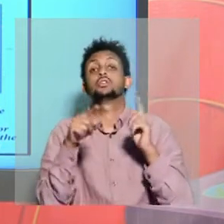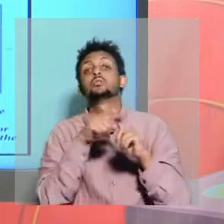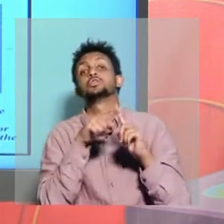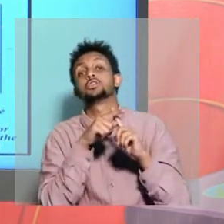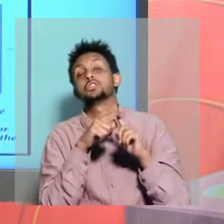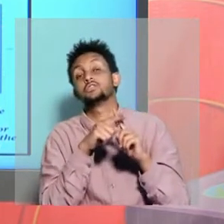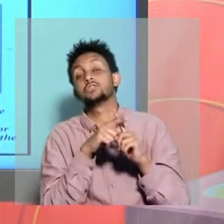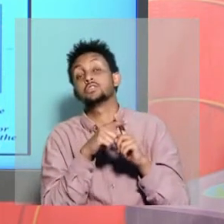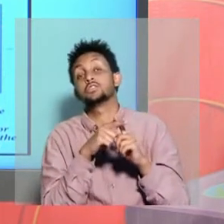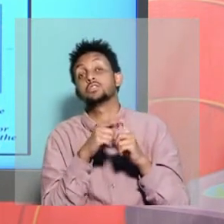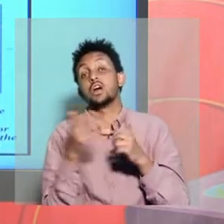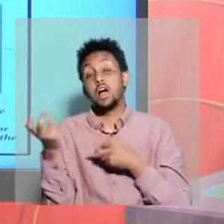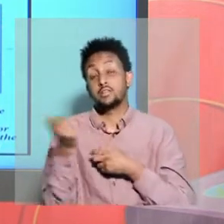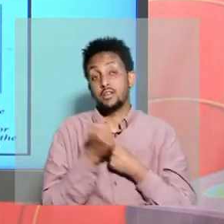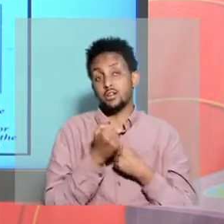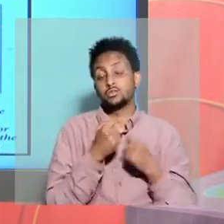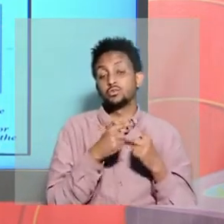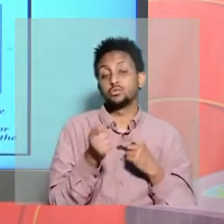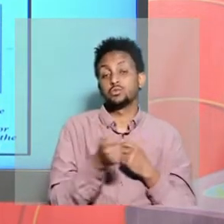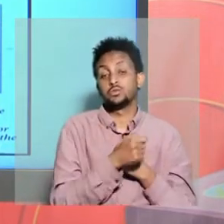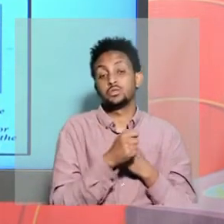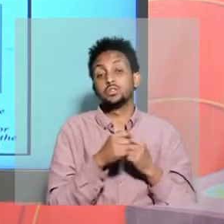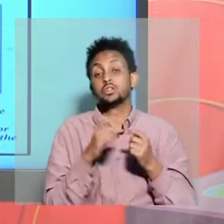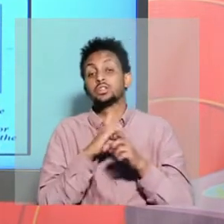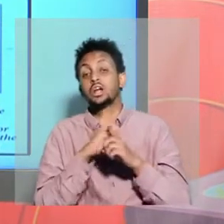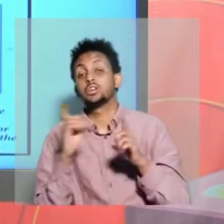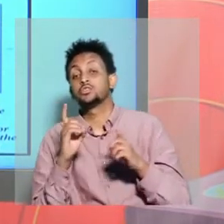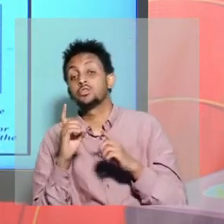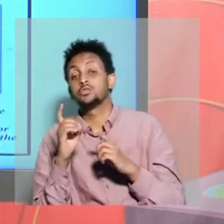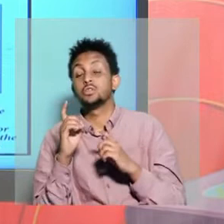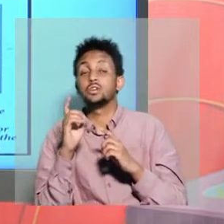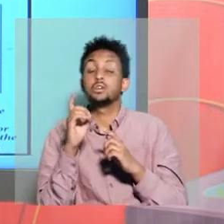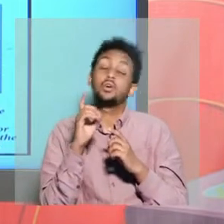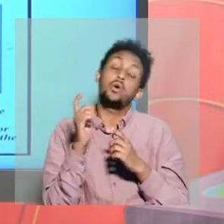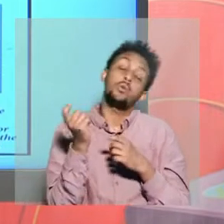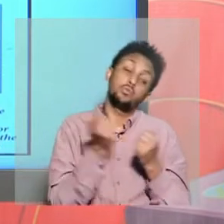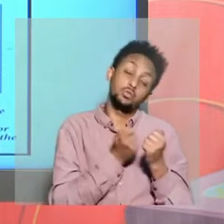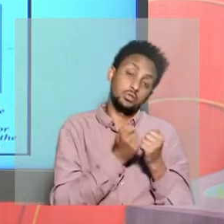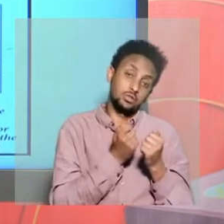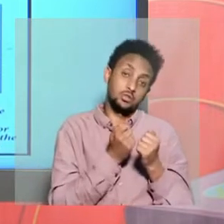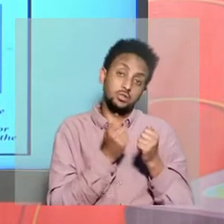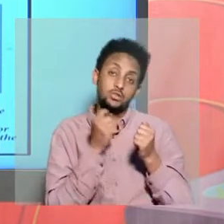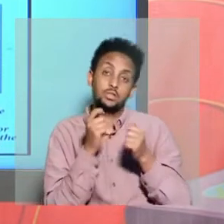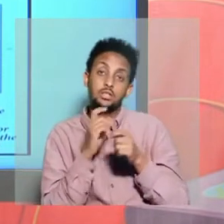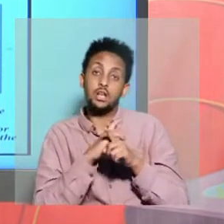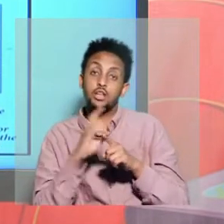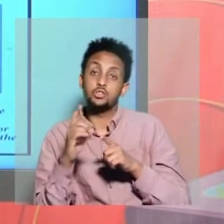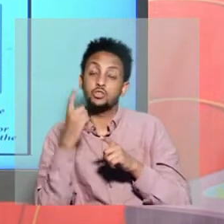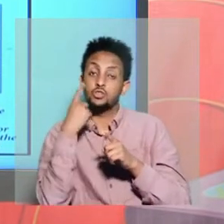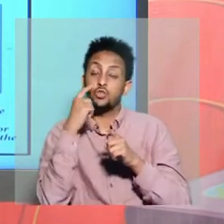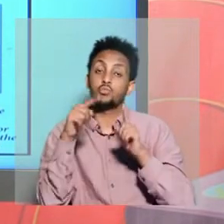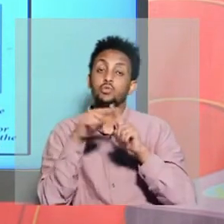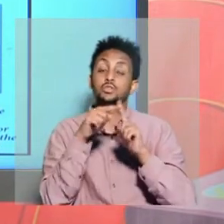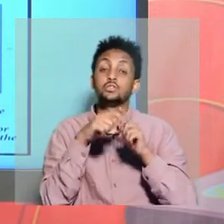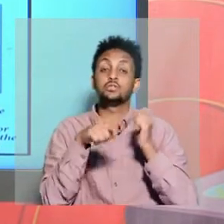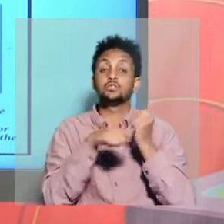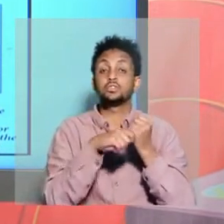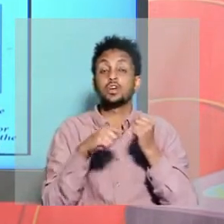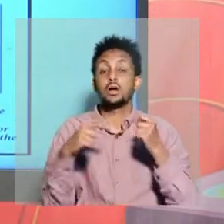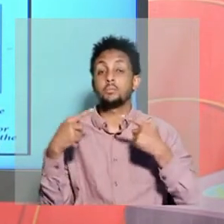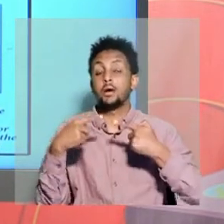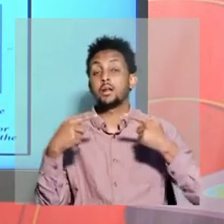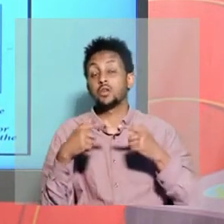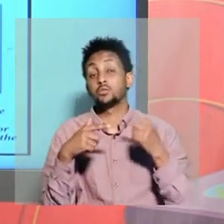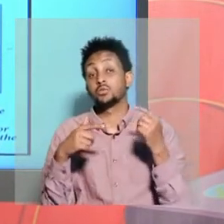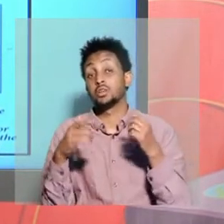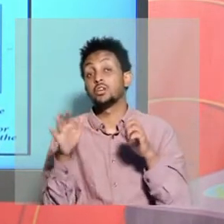positive one attracted it toward the seats, so that the direction of the negative charge is opposite to the field and the direction of the positive charge is parallel